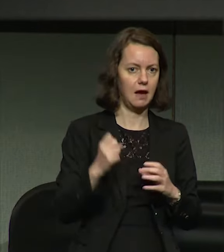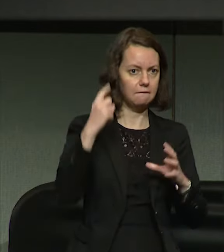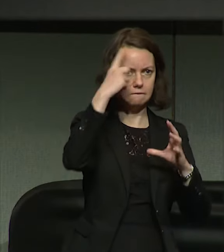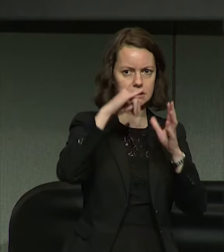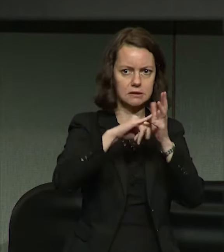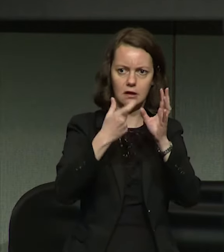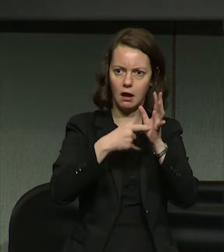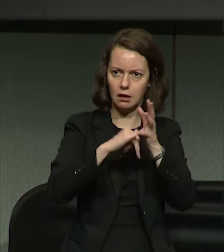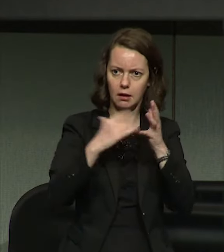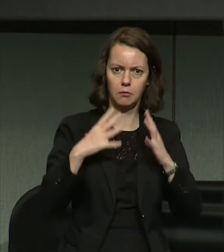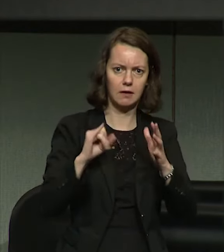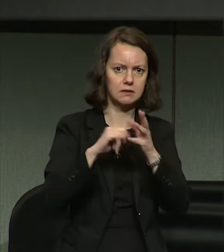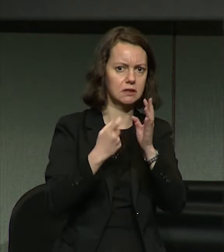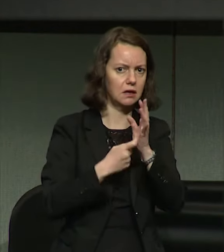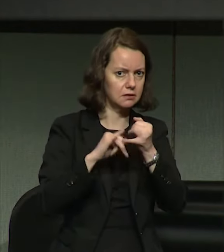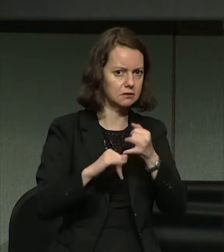body